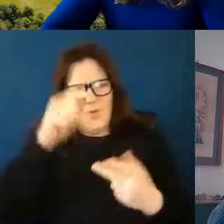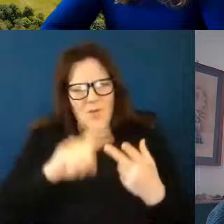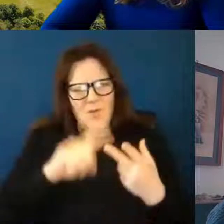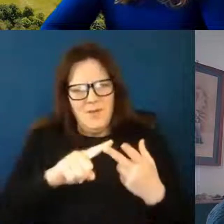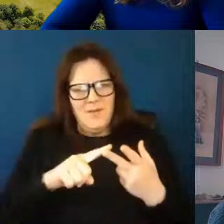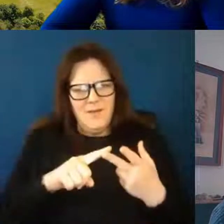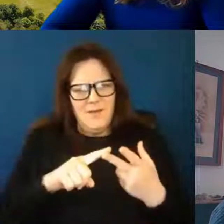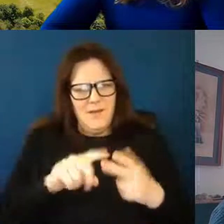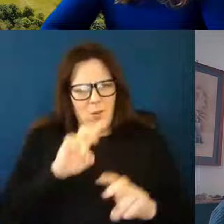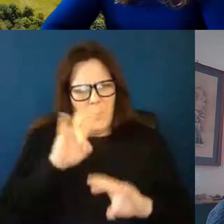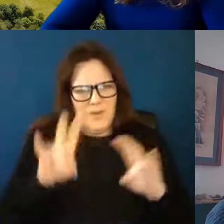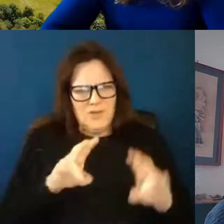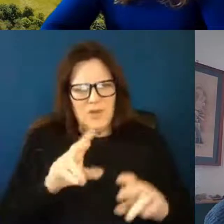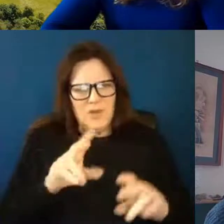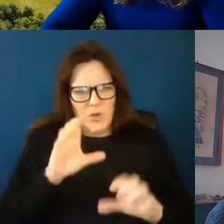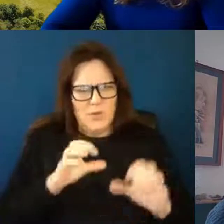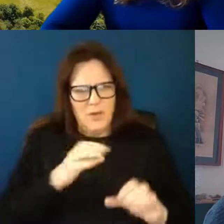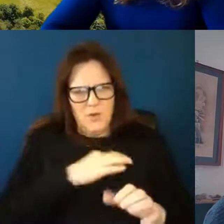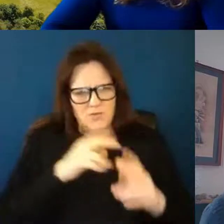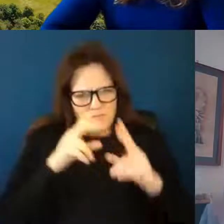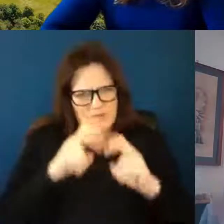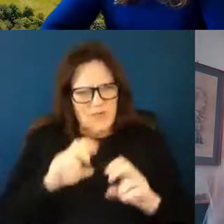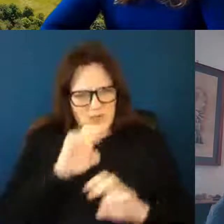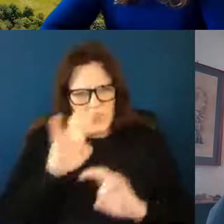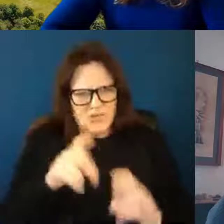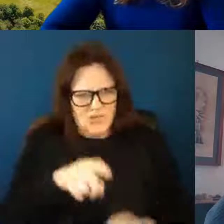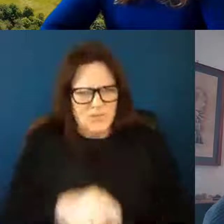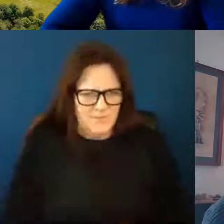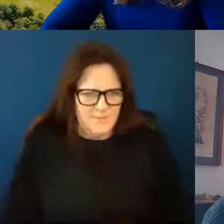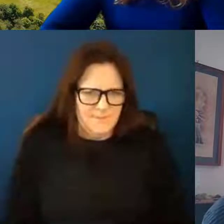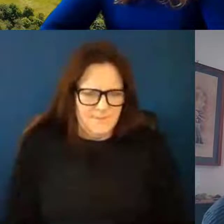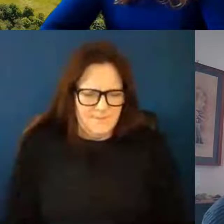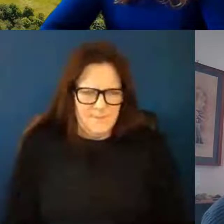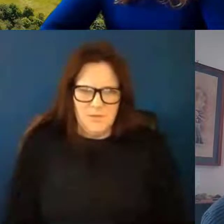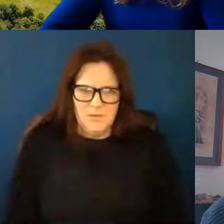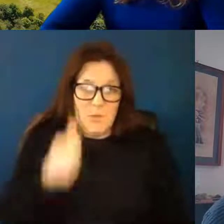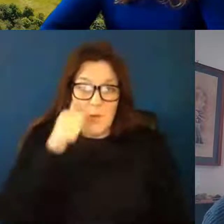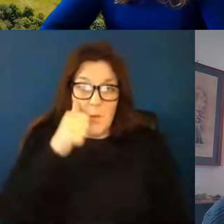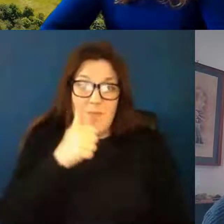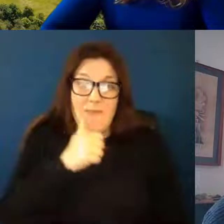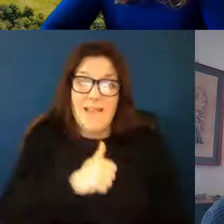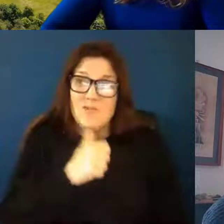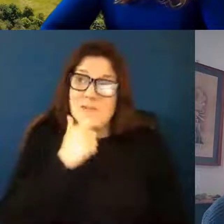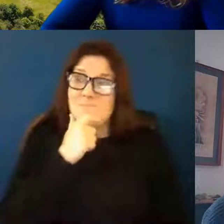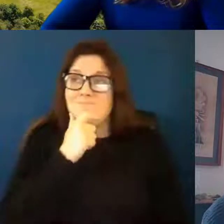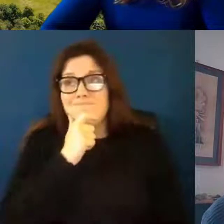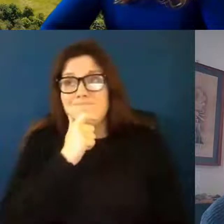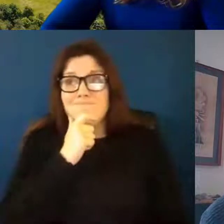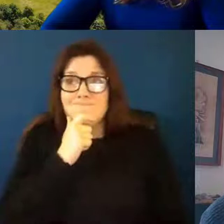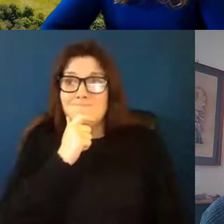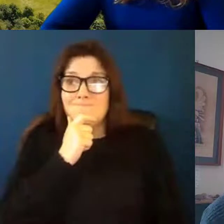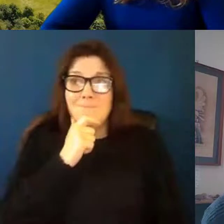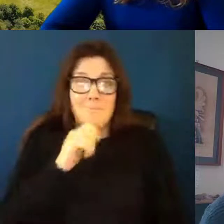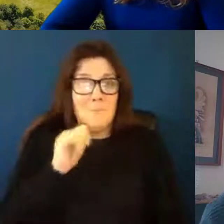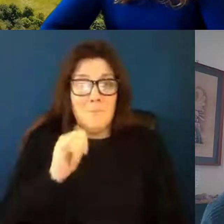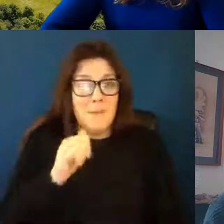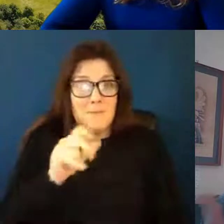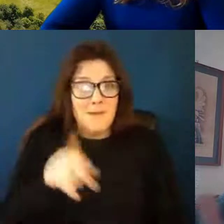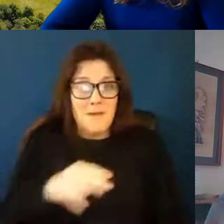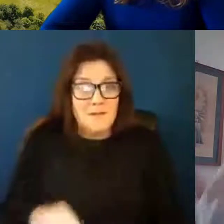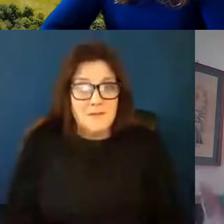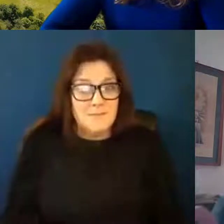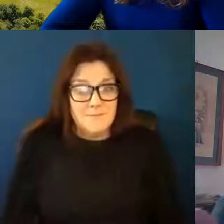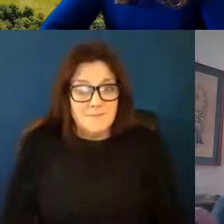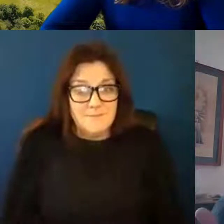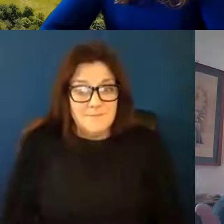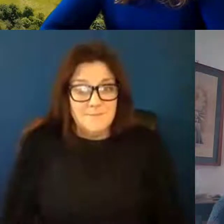Your question could be a really good research question. So do we know the answers to that? Possibly not.